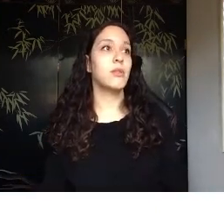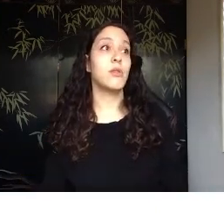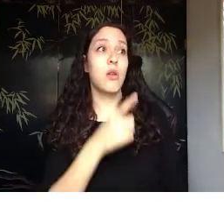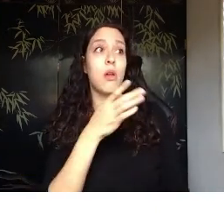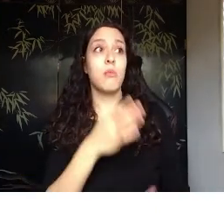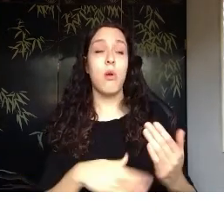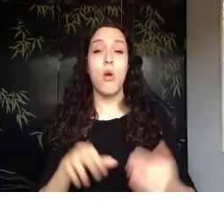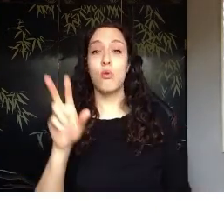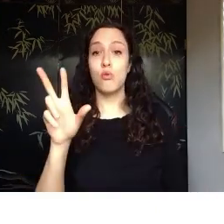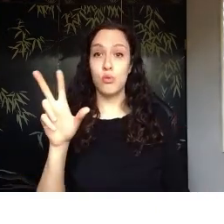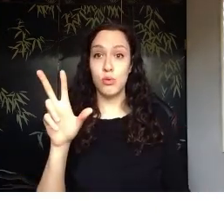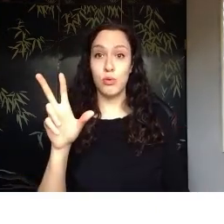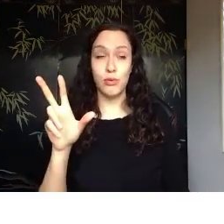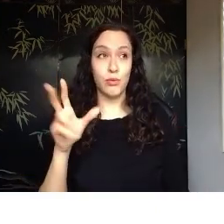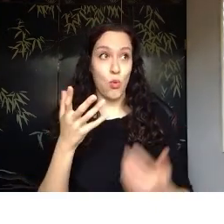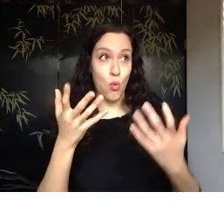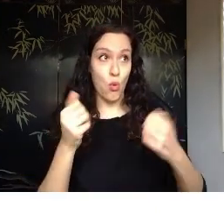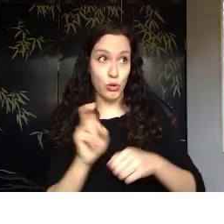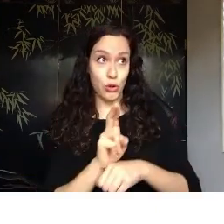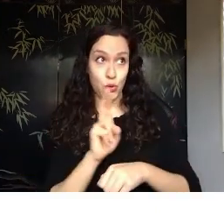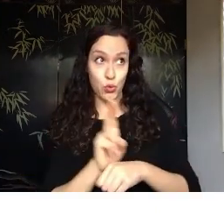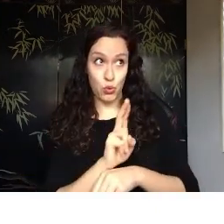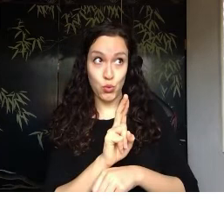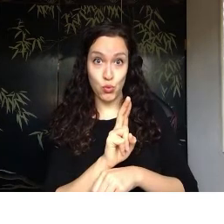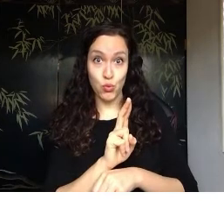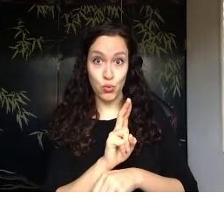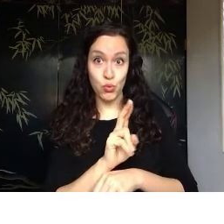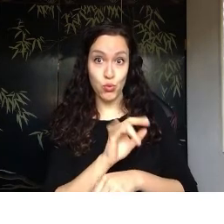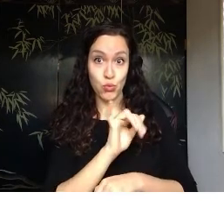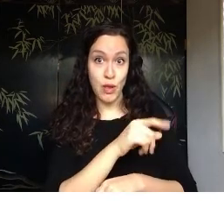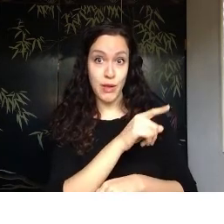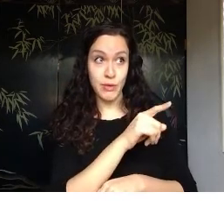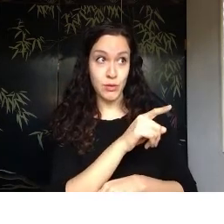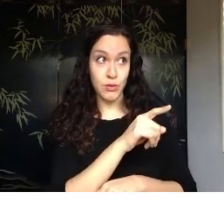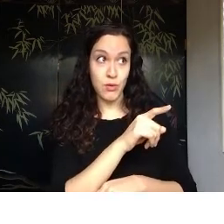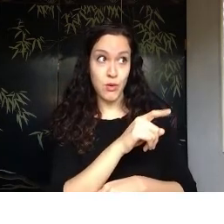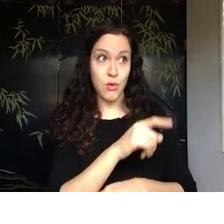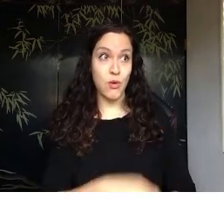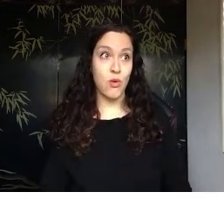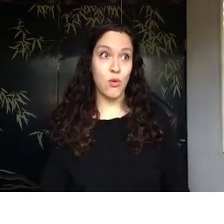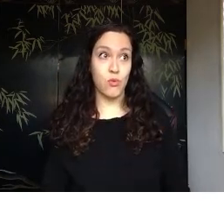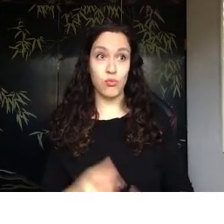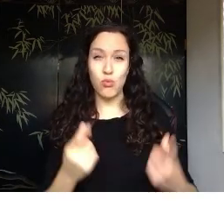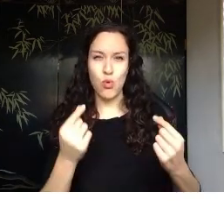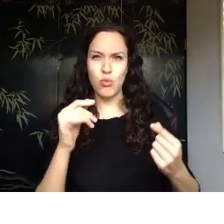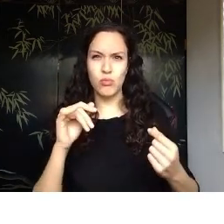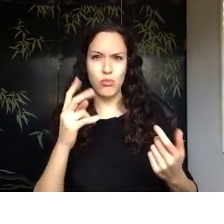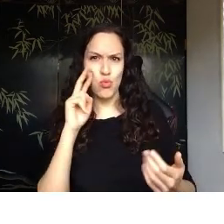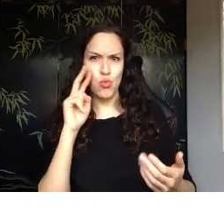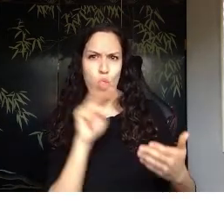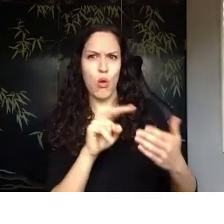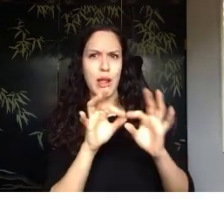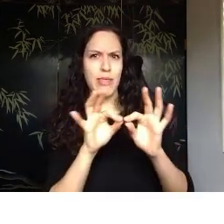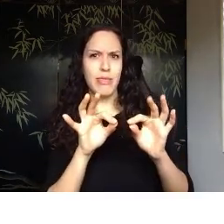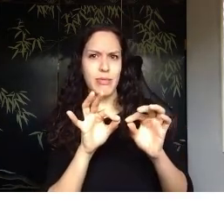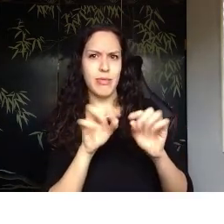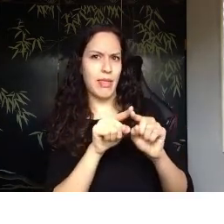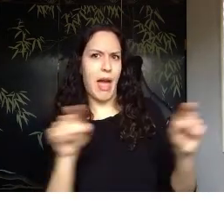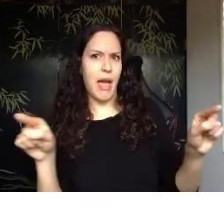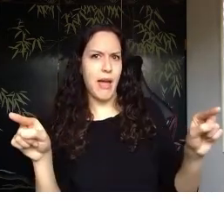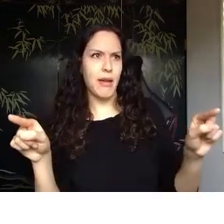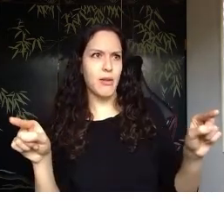to use a trick, the trick that we're going to use by just looking at a line like this, 2x plus